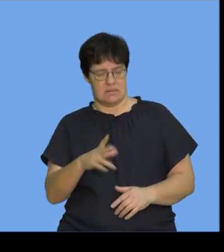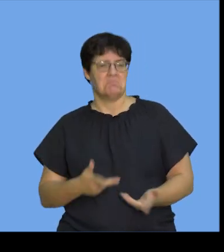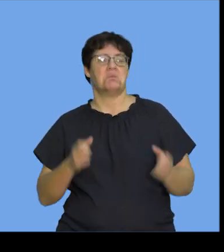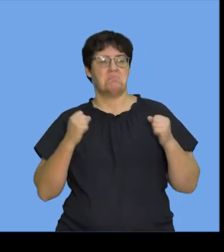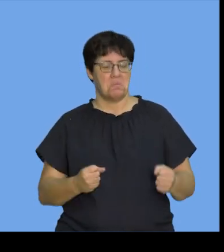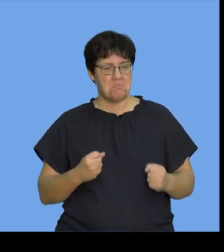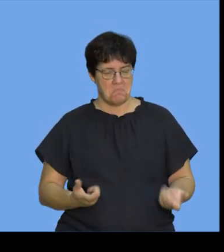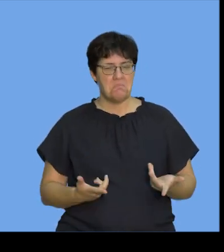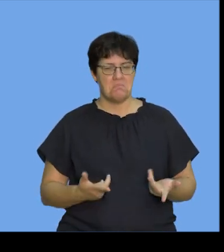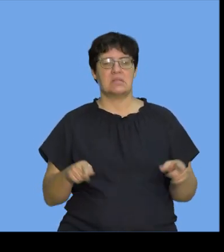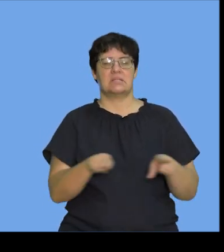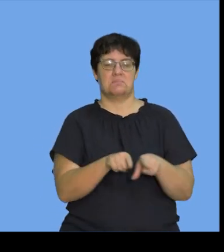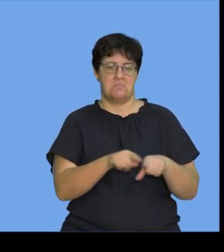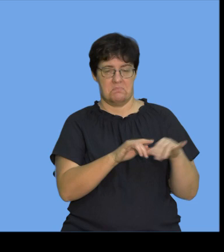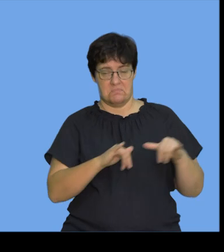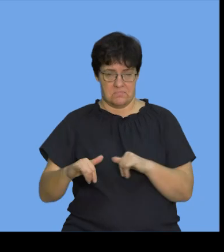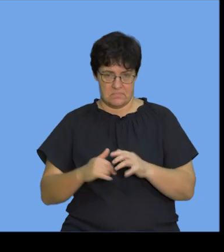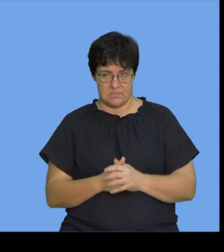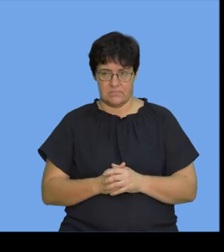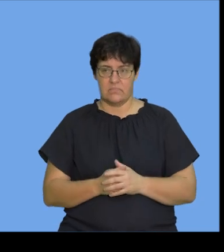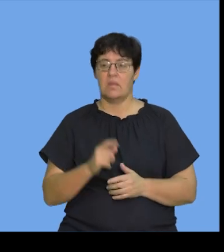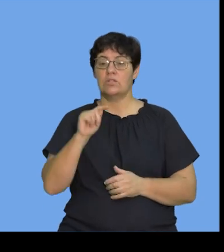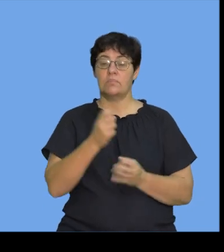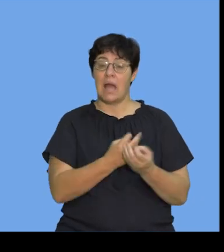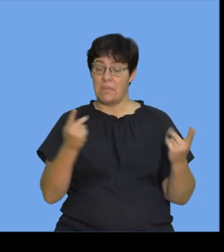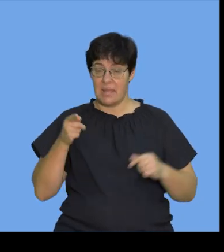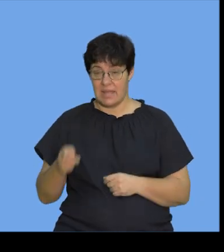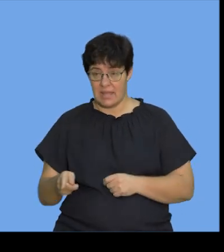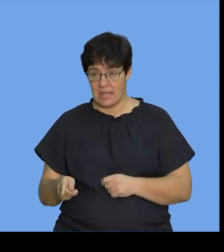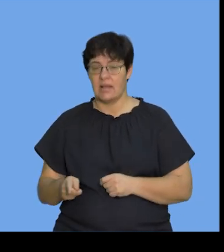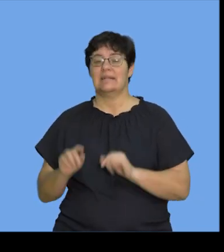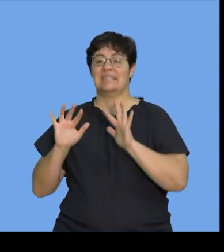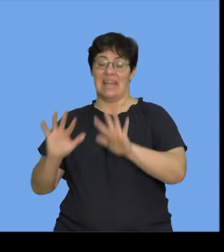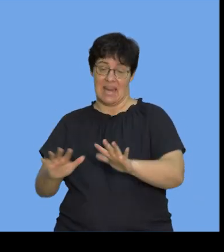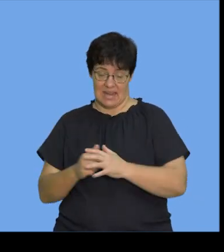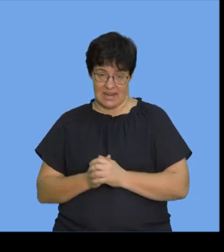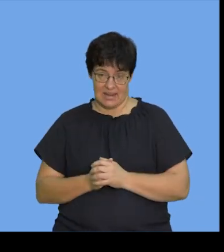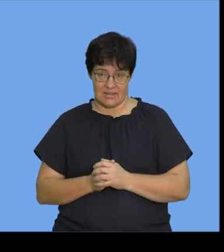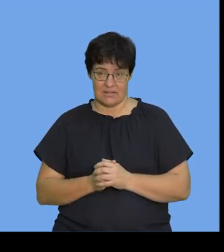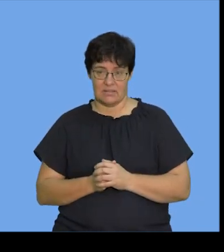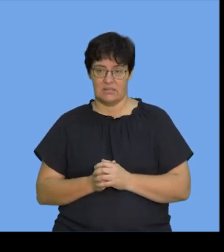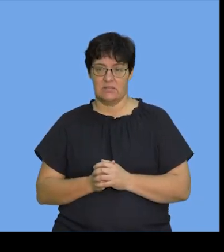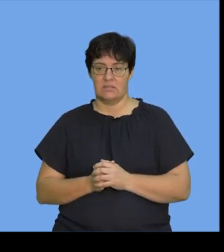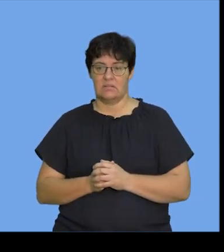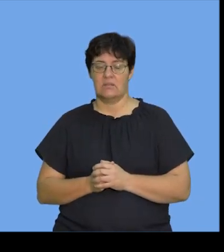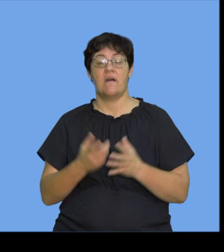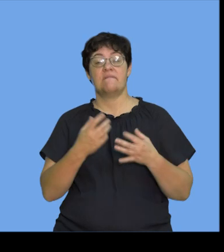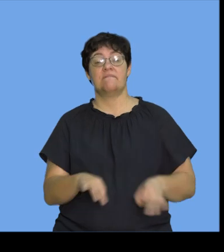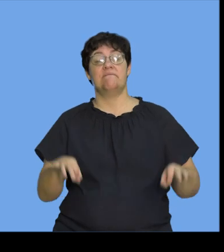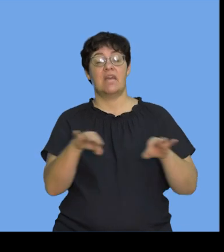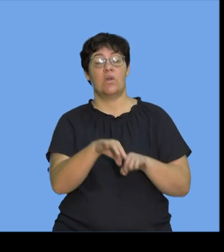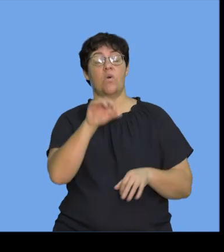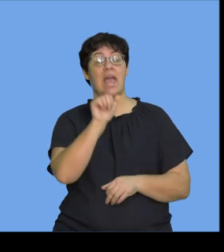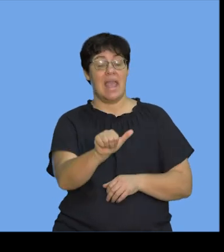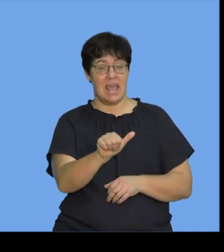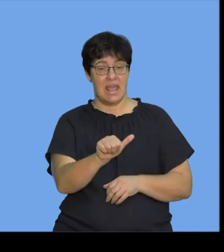my common ratio. The number of terms will be the 10 that I have there, and then the value of a will